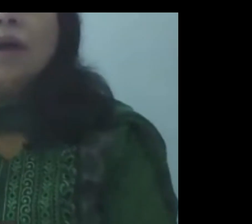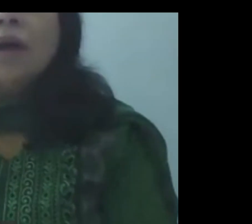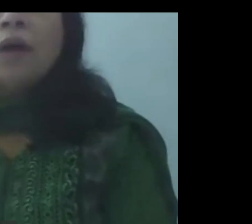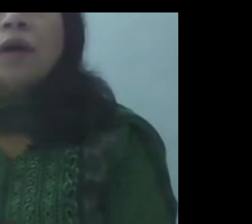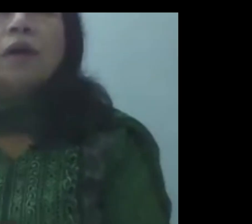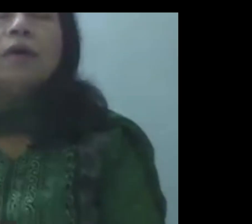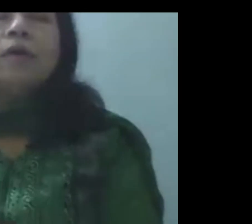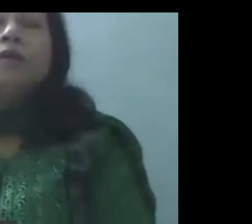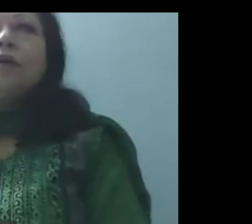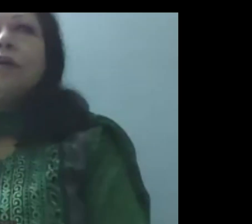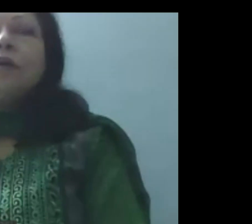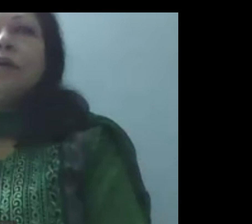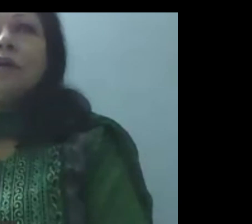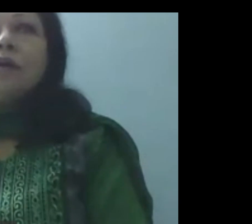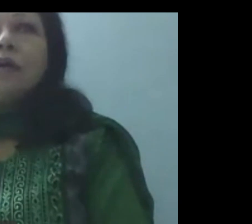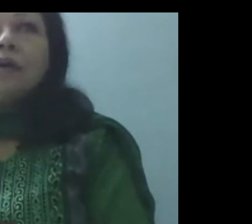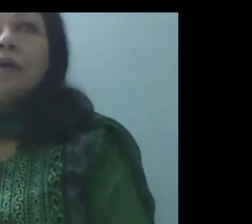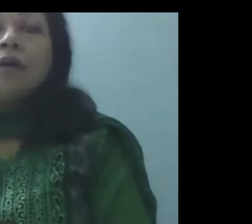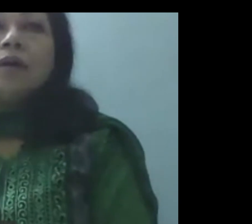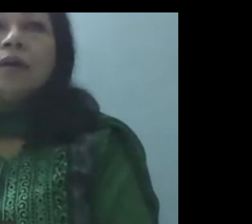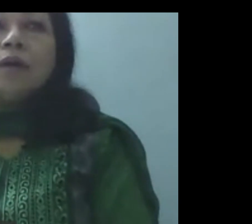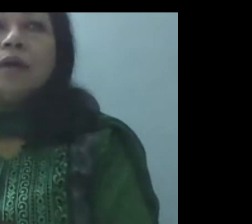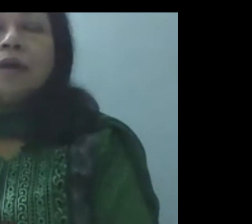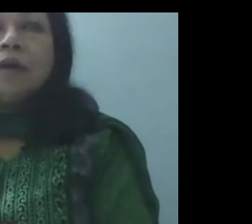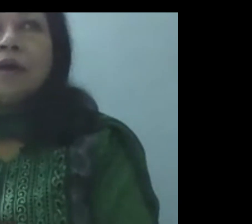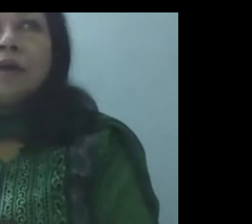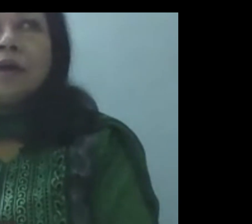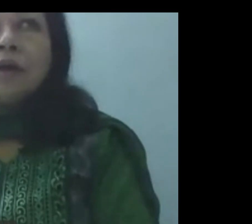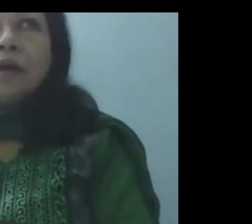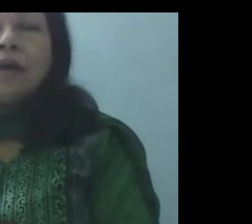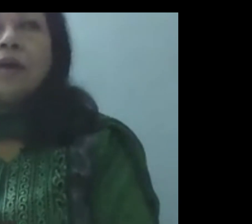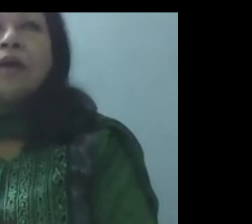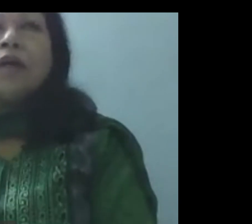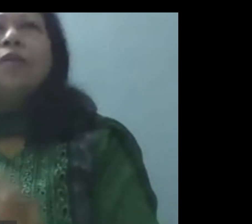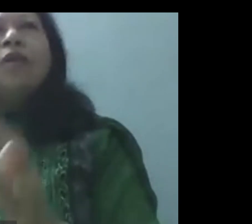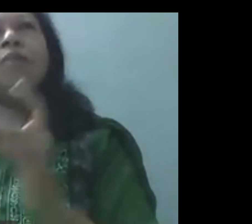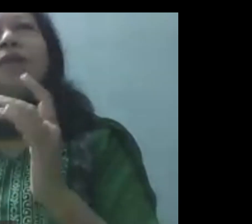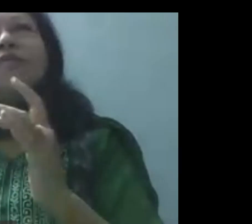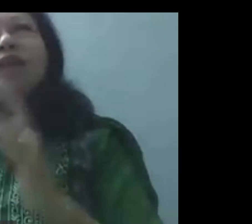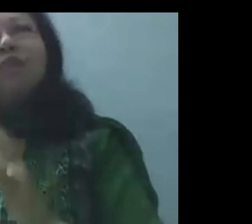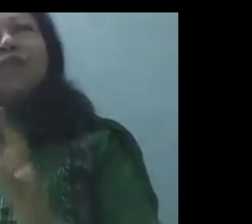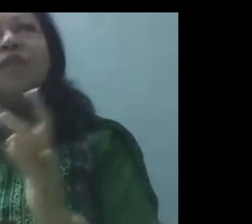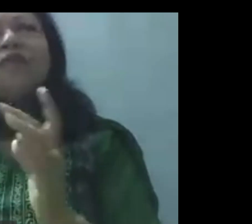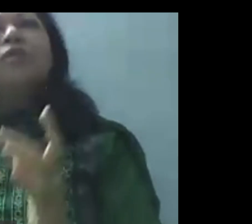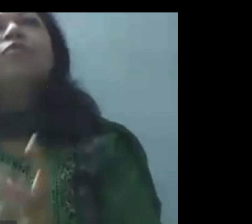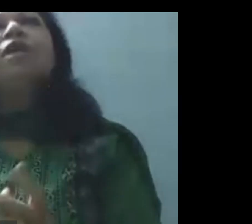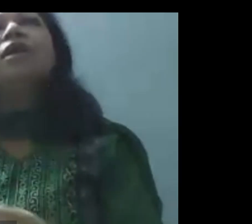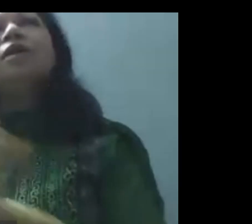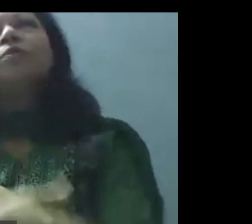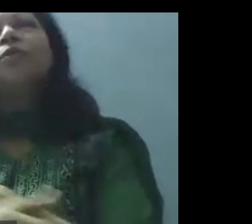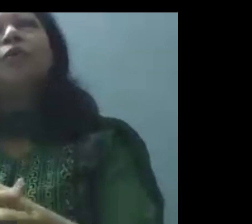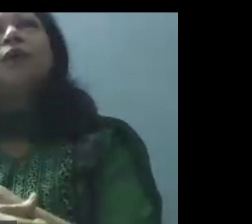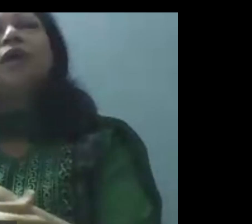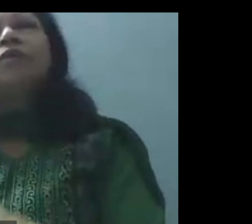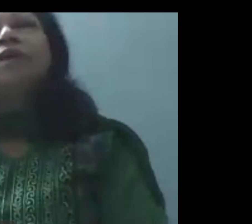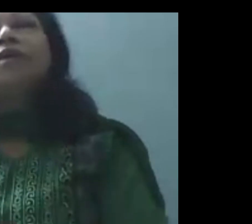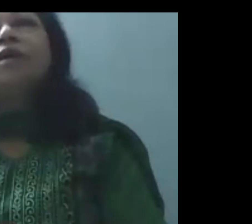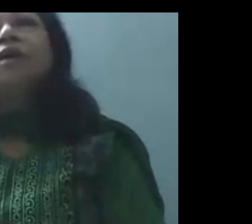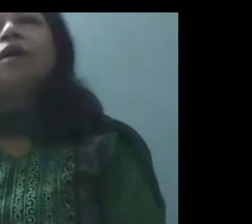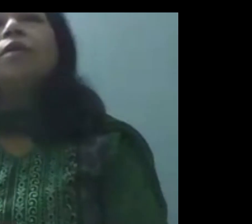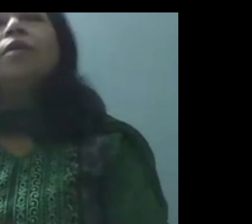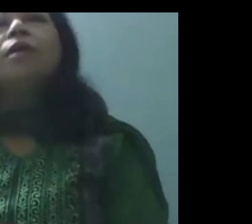room, what is to be in between four walls, what is to be a